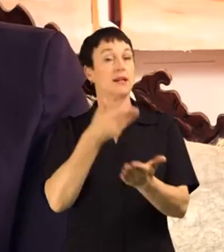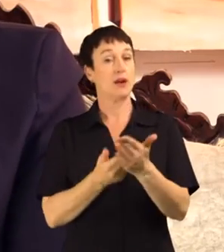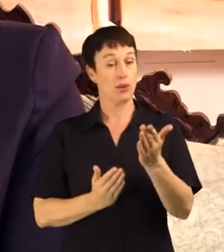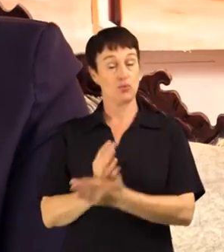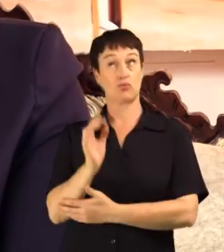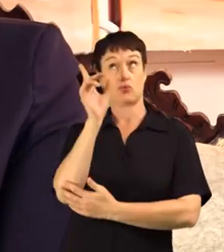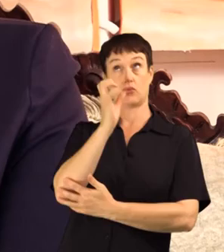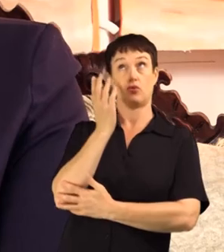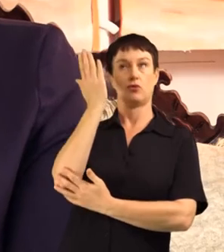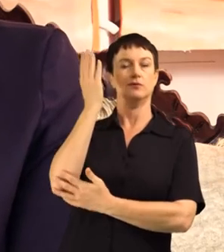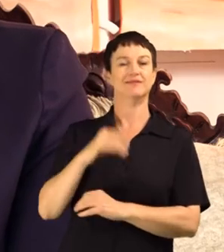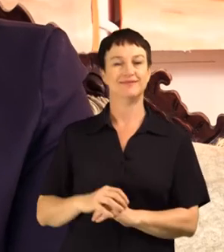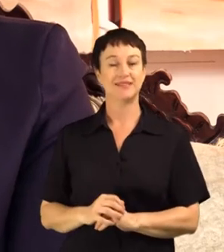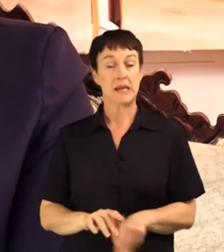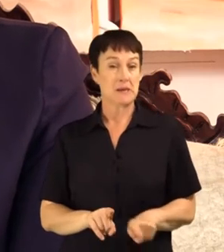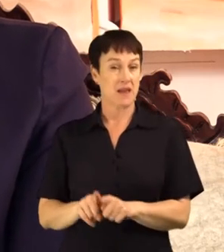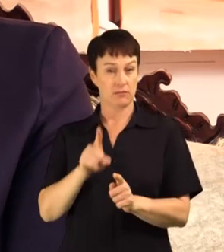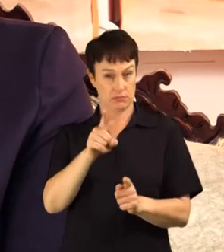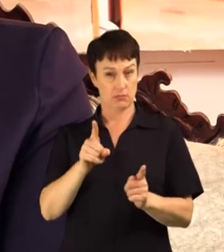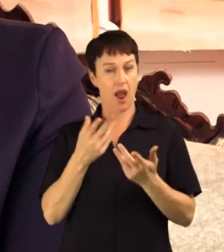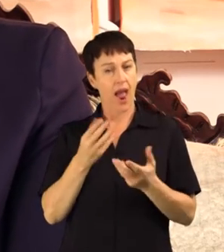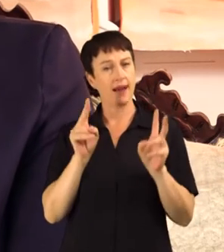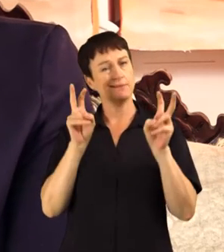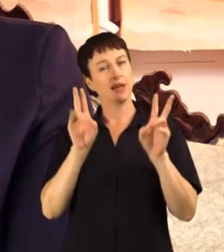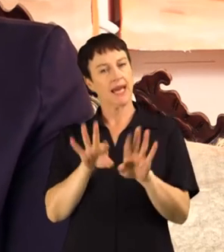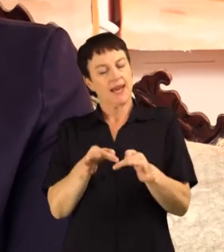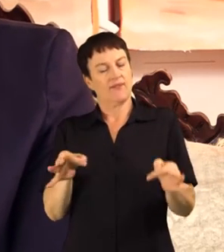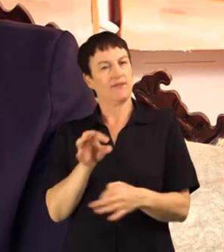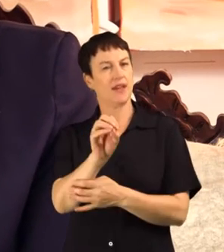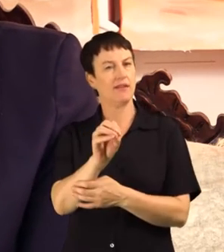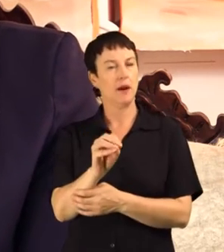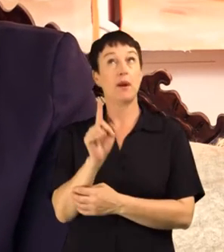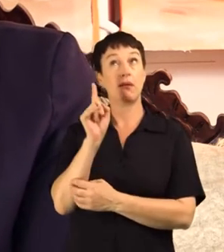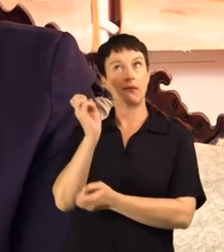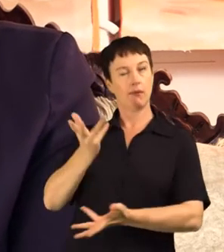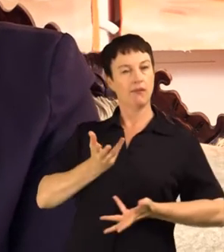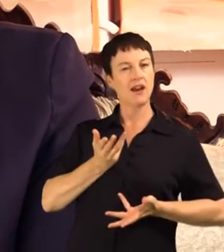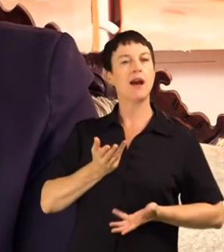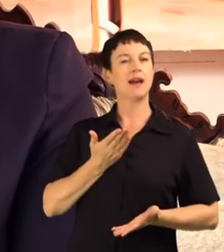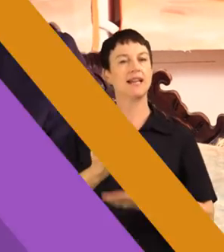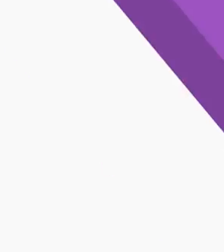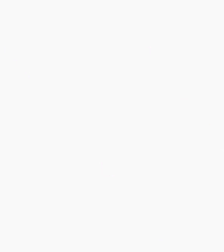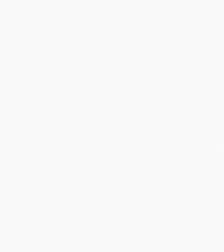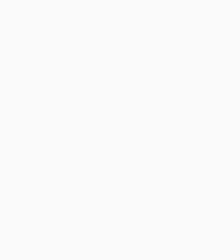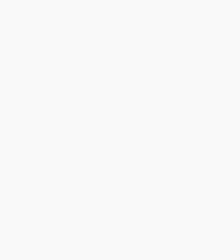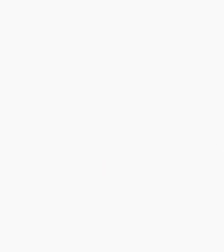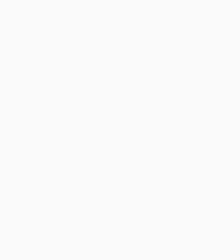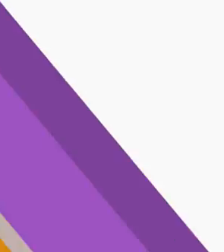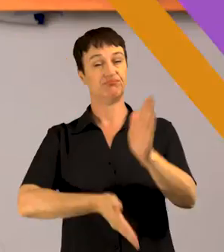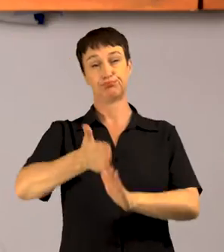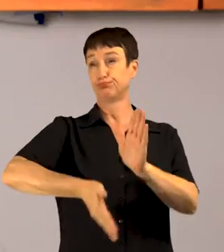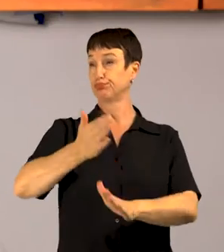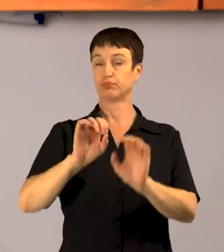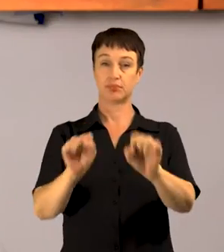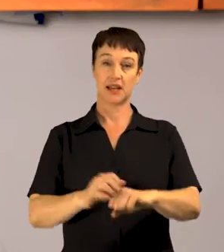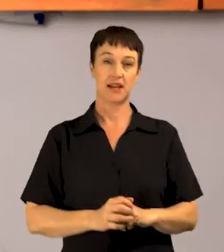us have gifts. God also says a person's gift maketh room for him and places him before great men. Tuli's